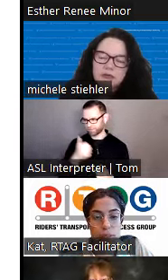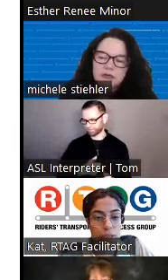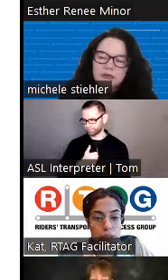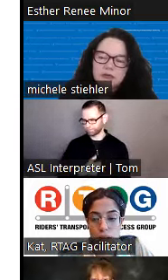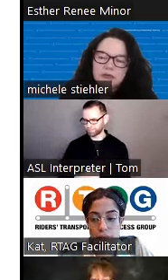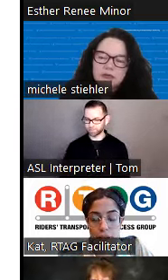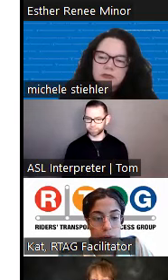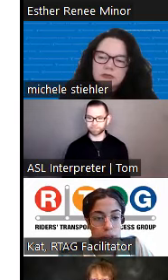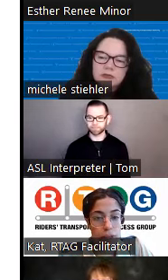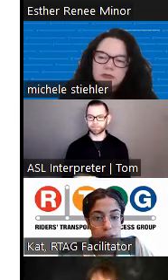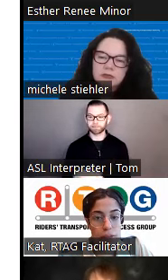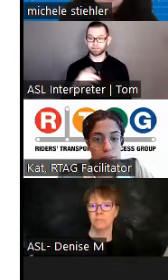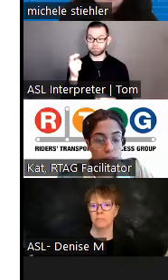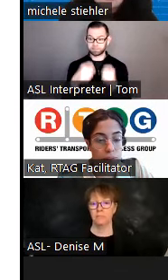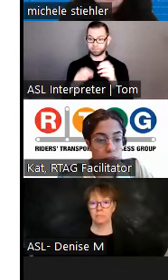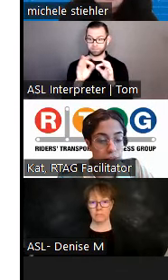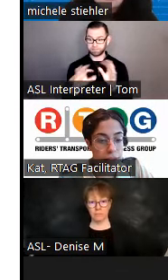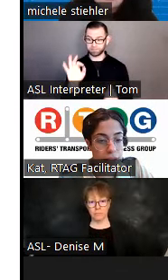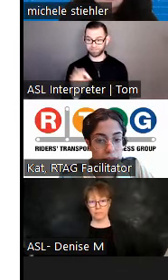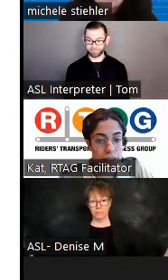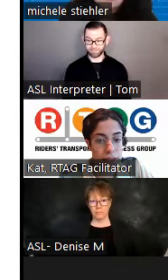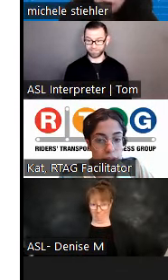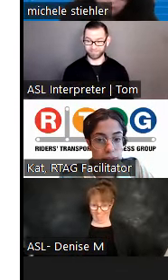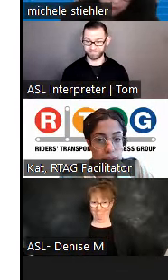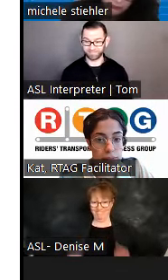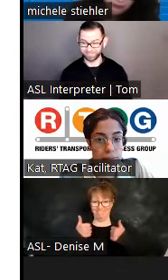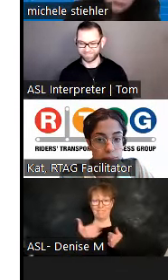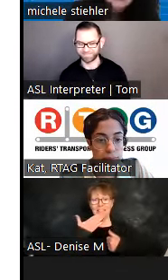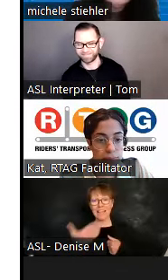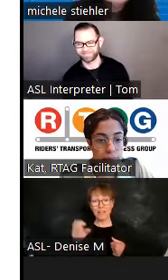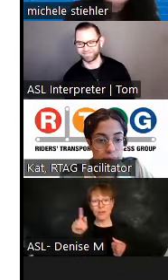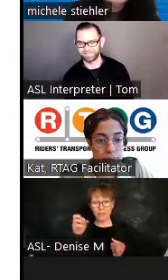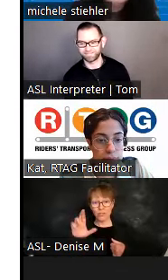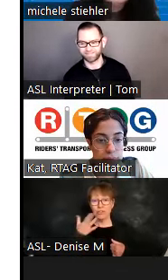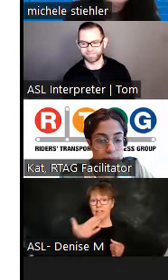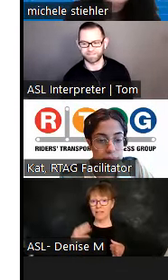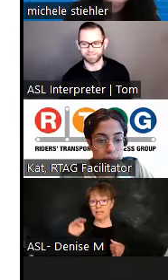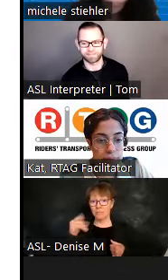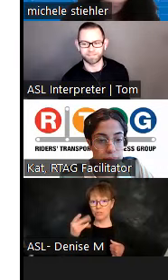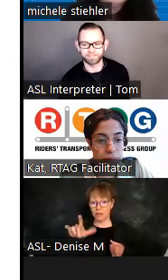All right, we're gonna move on to the next slide.